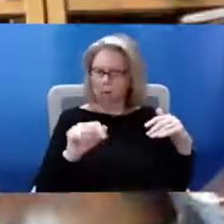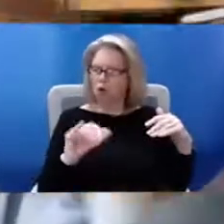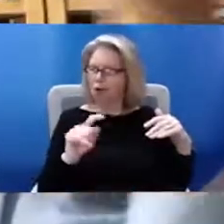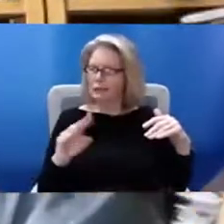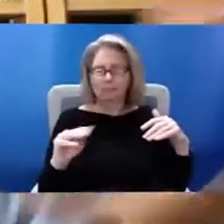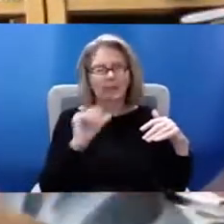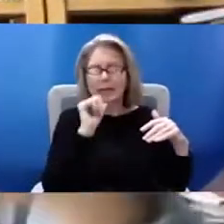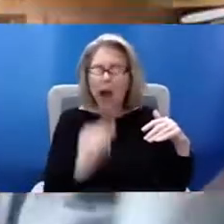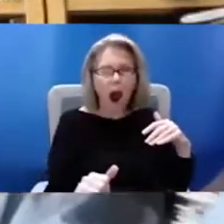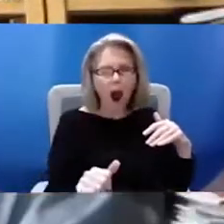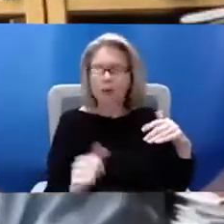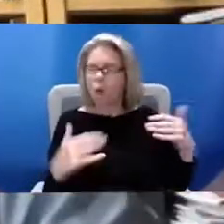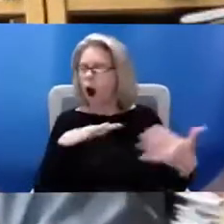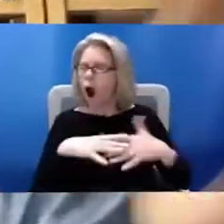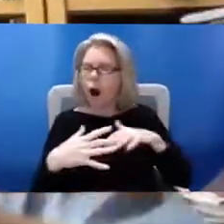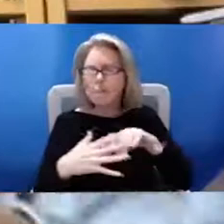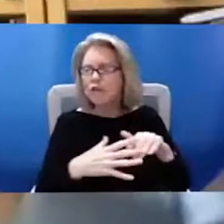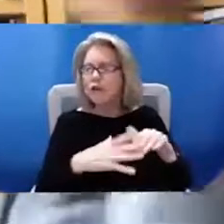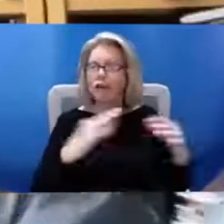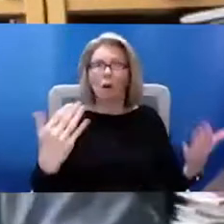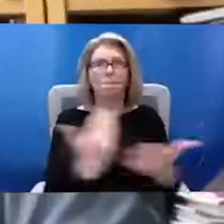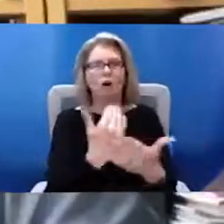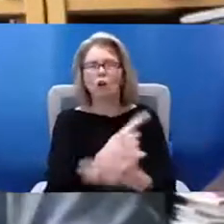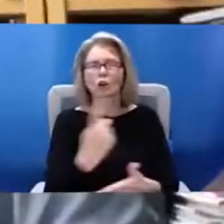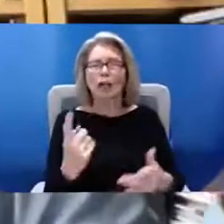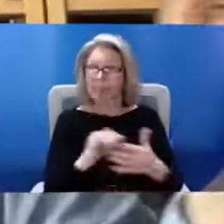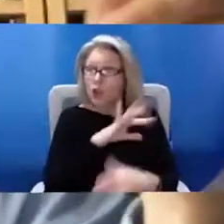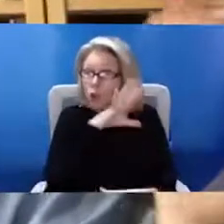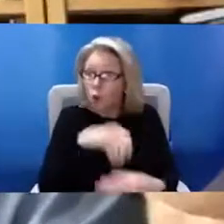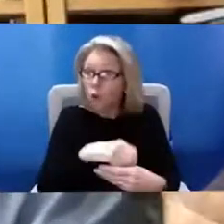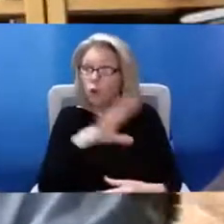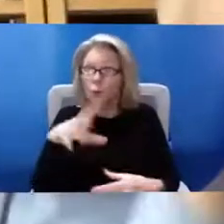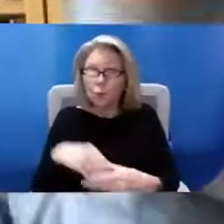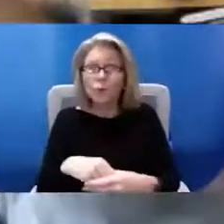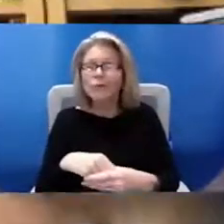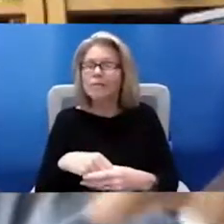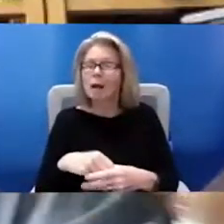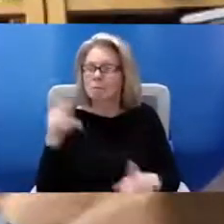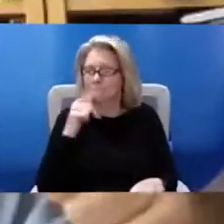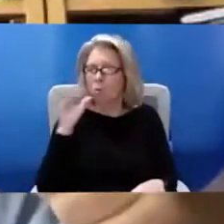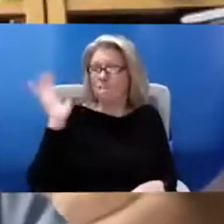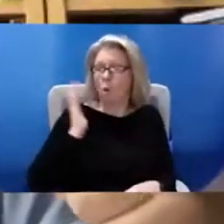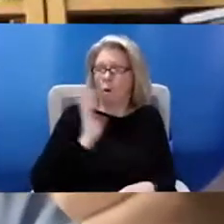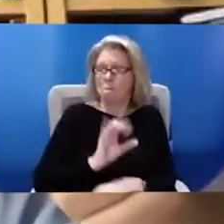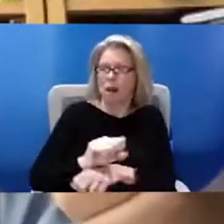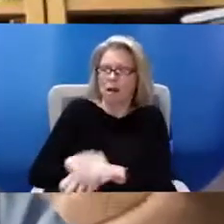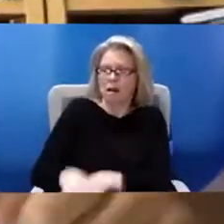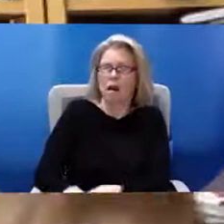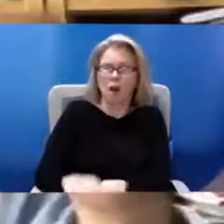more complex hybrid modernity or an assemblage in modernity that includes the former